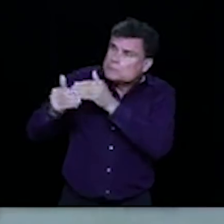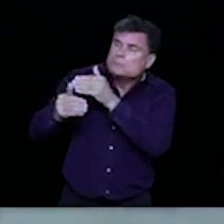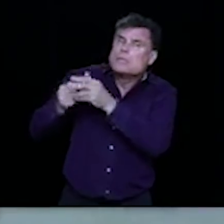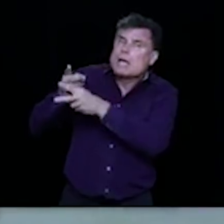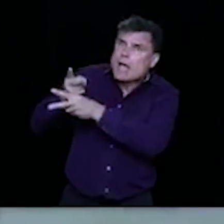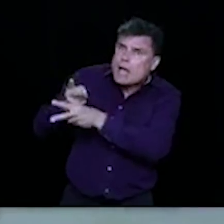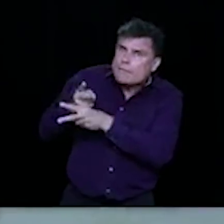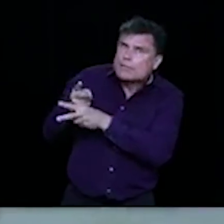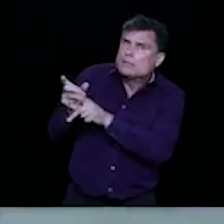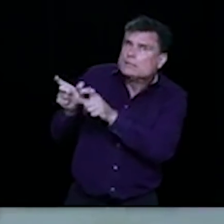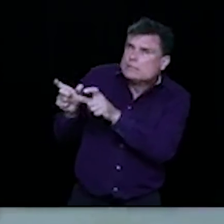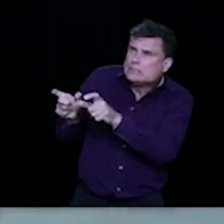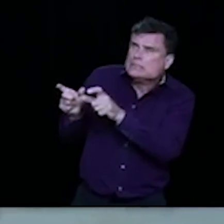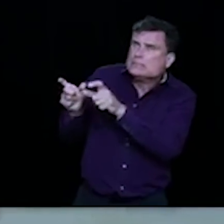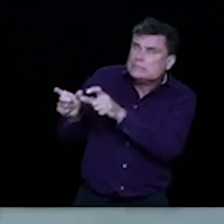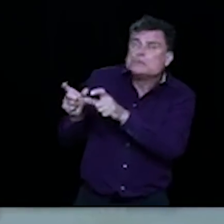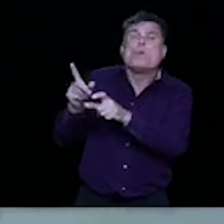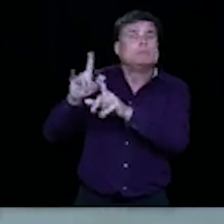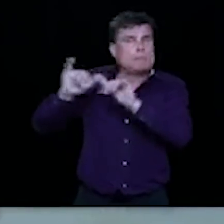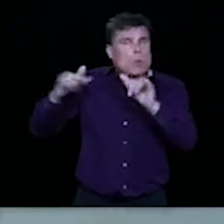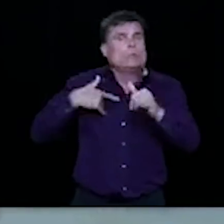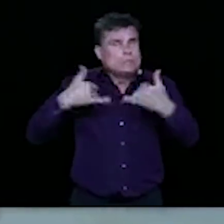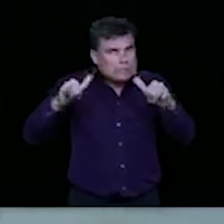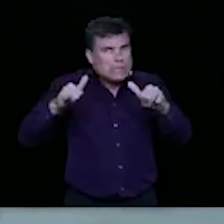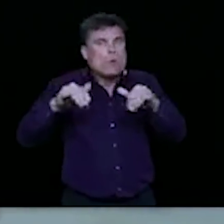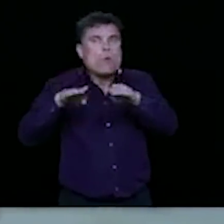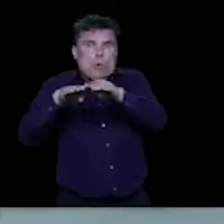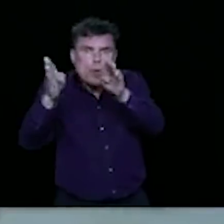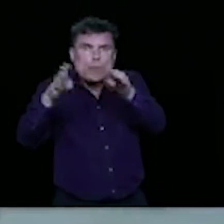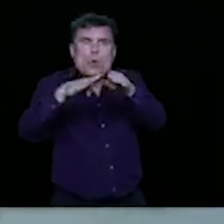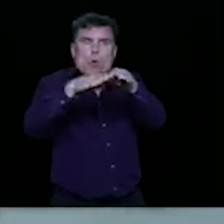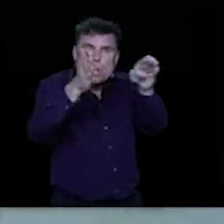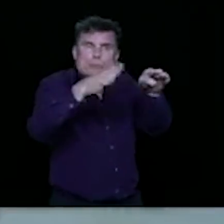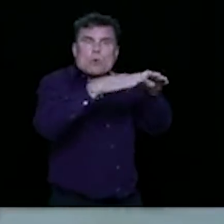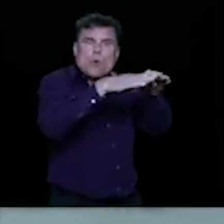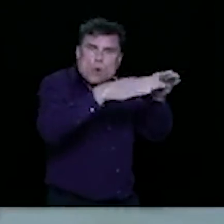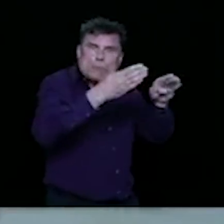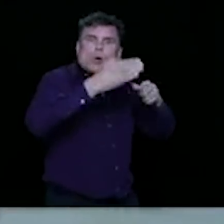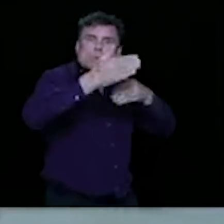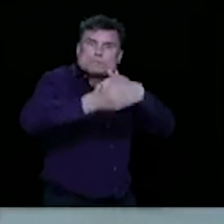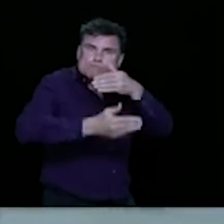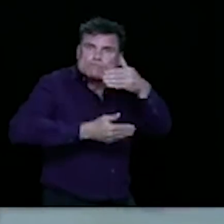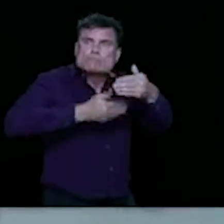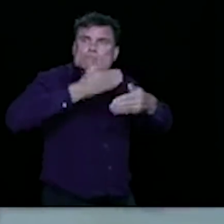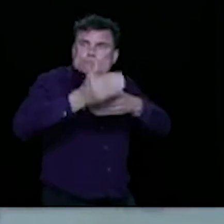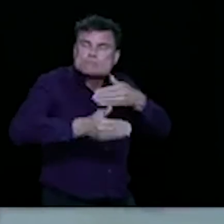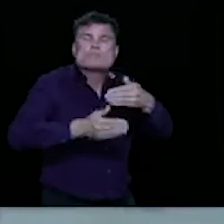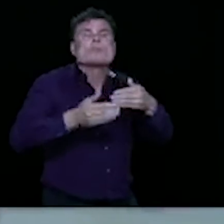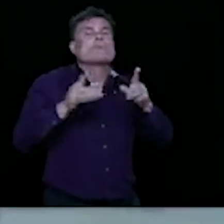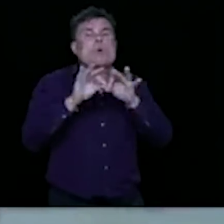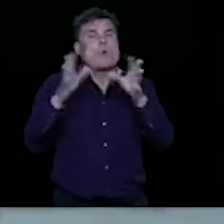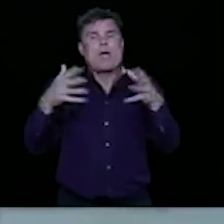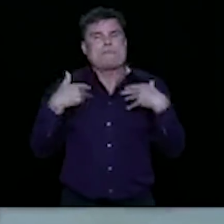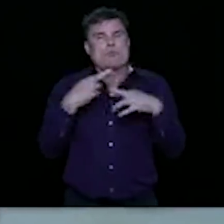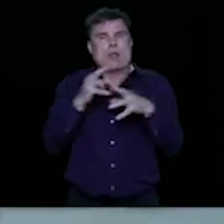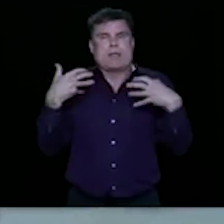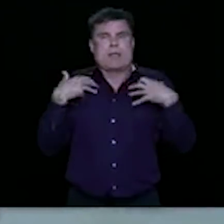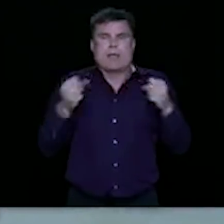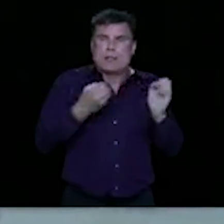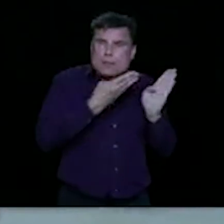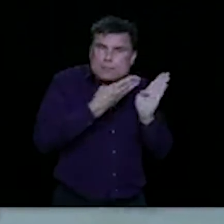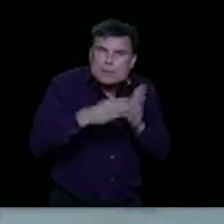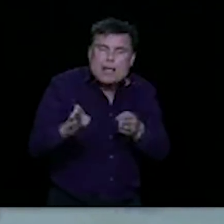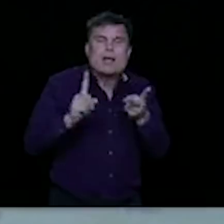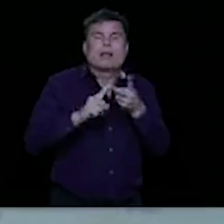and measured way. We have changed how we work, how we shop. Soon we'll change how our children return to in-class